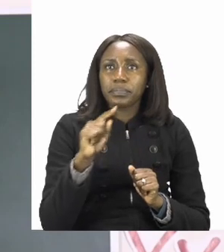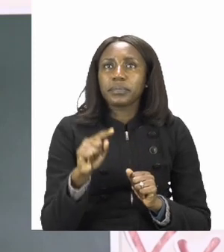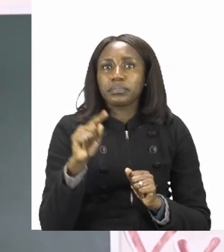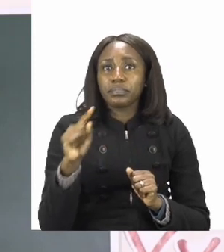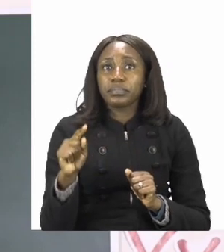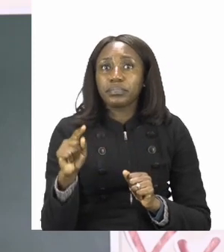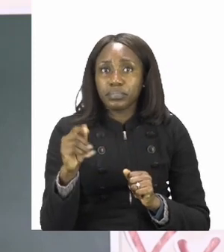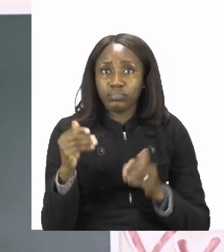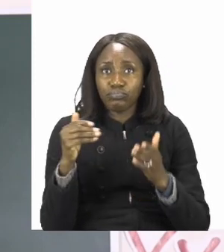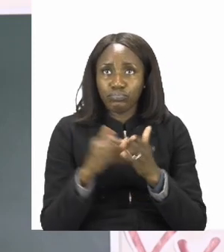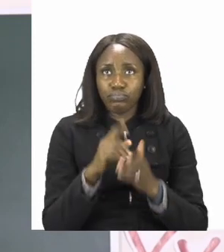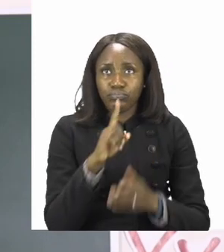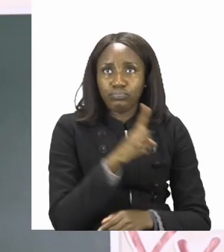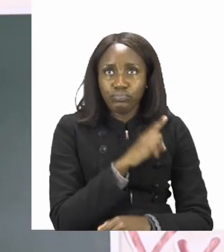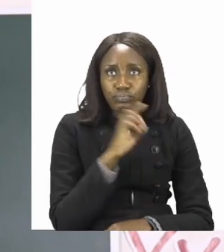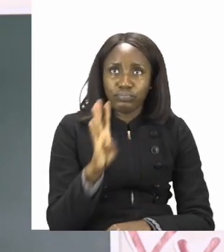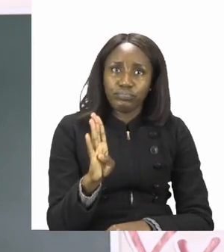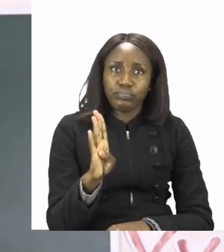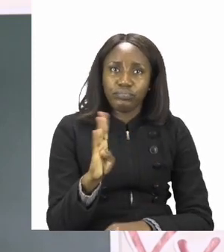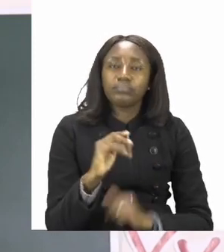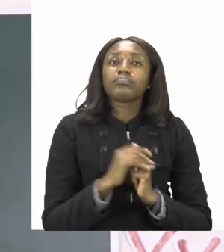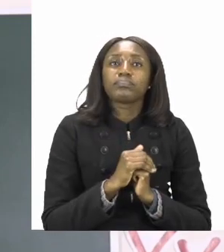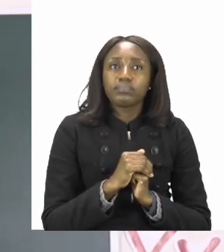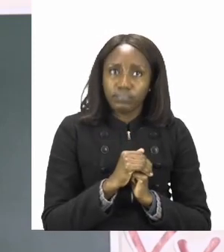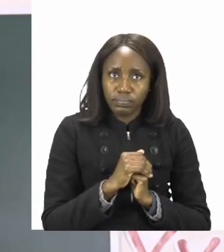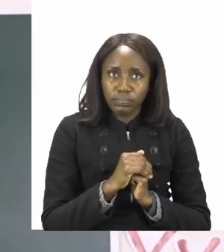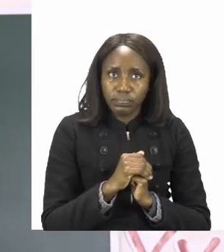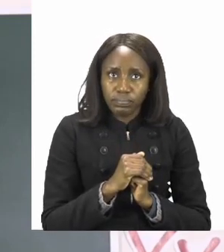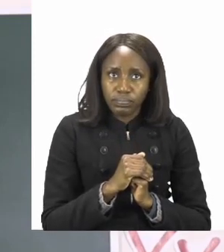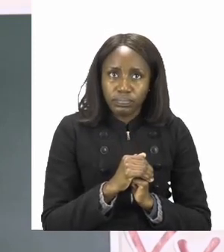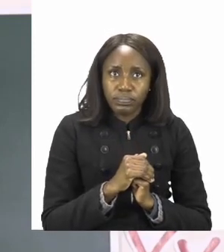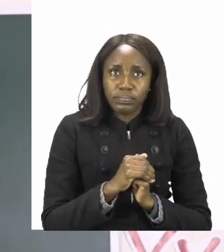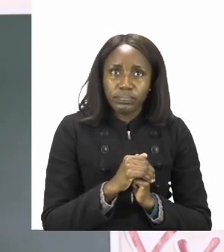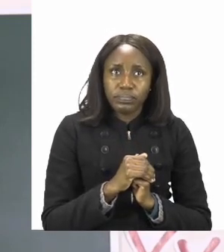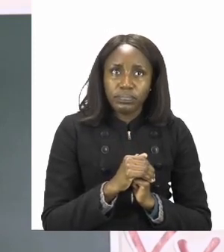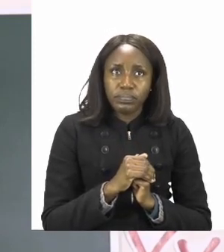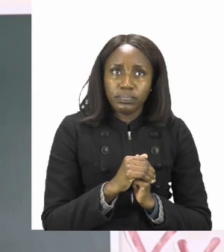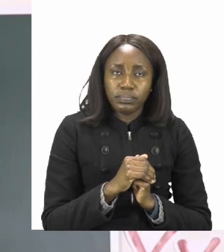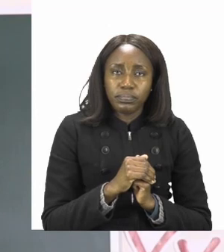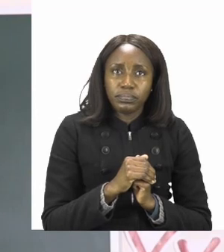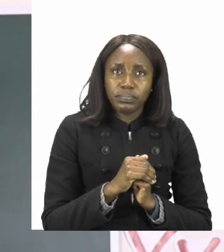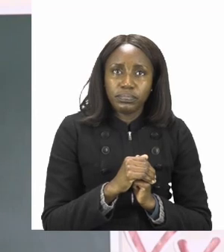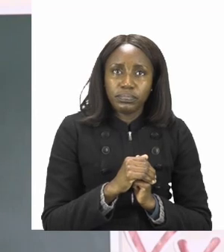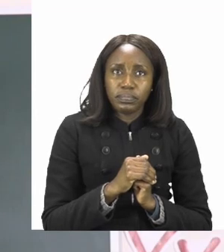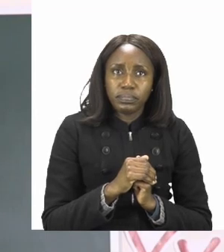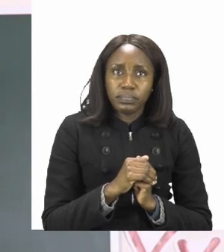to 14. Let's see what will happen. Count with me.